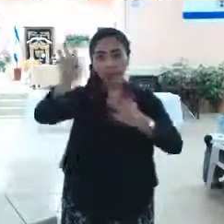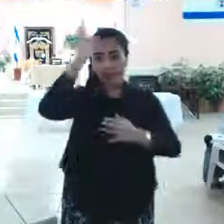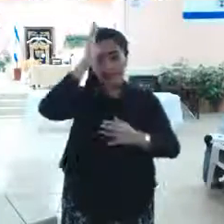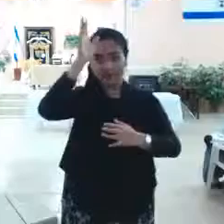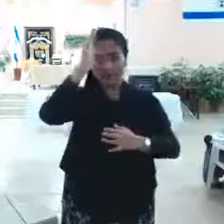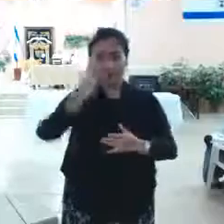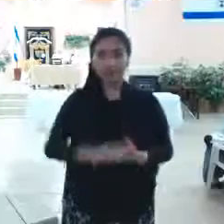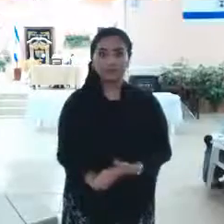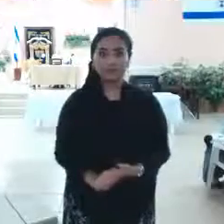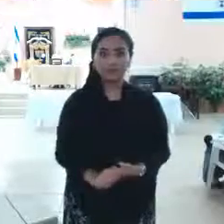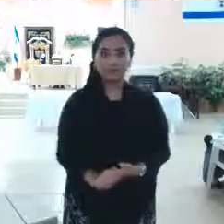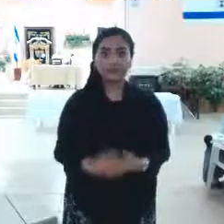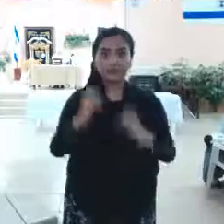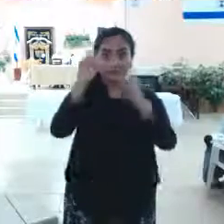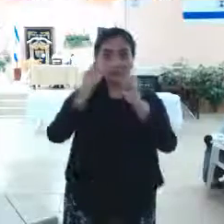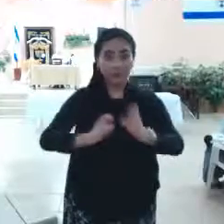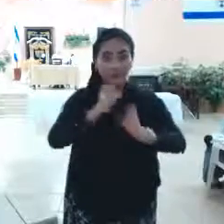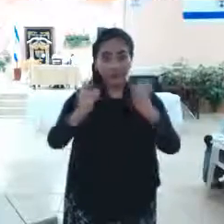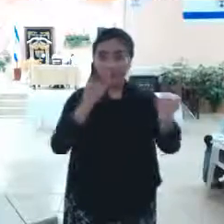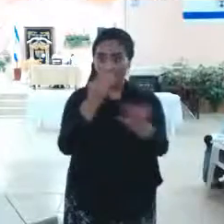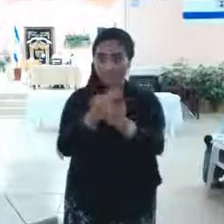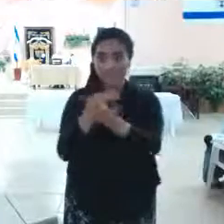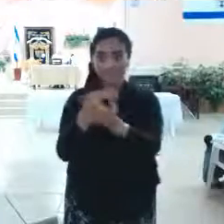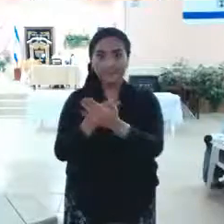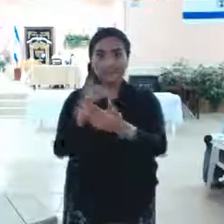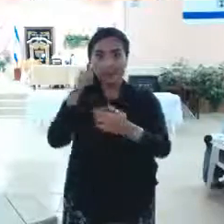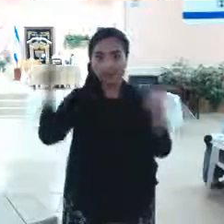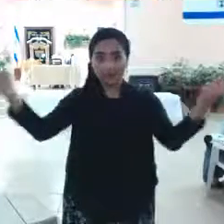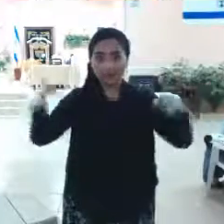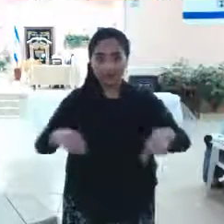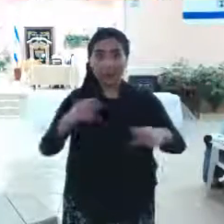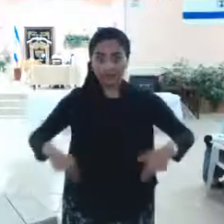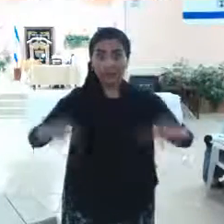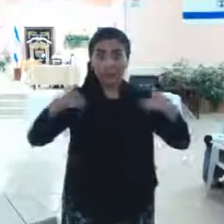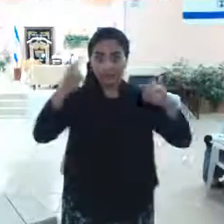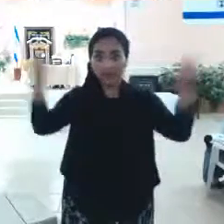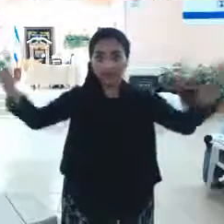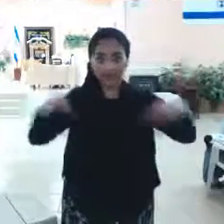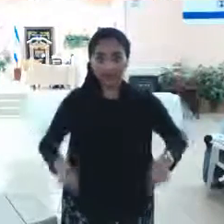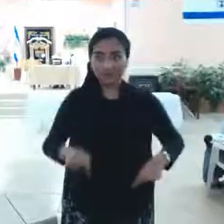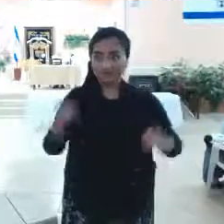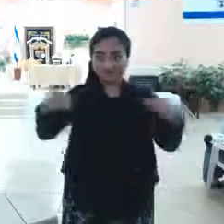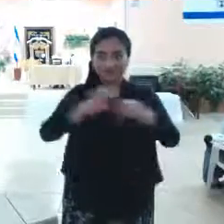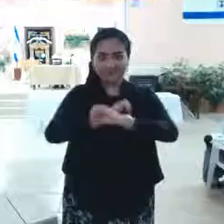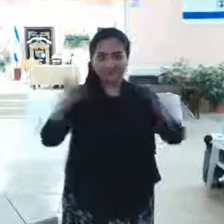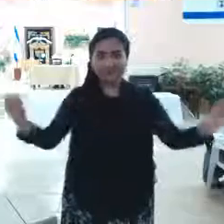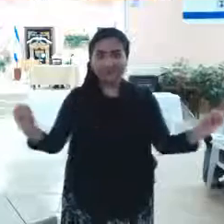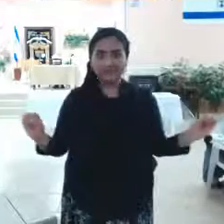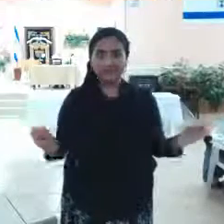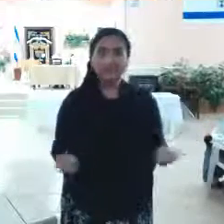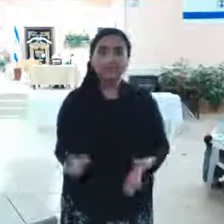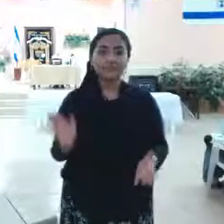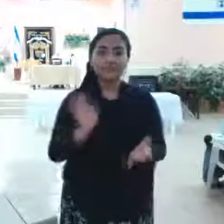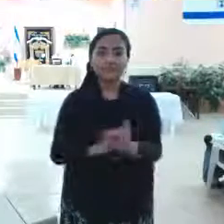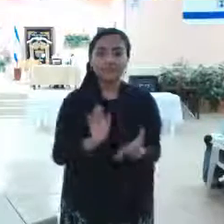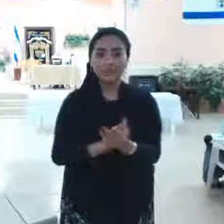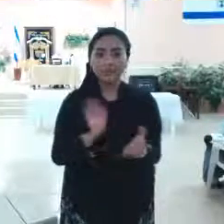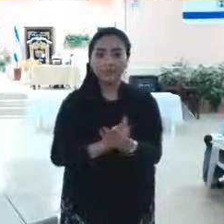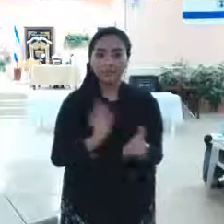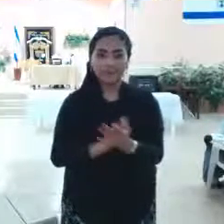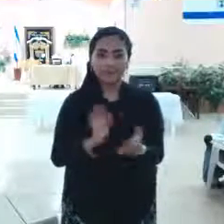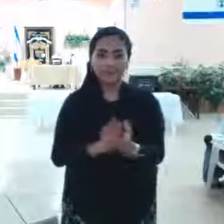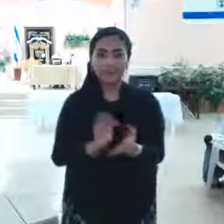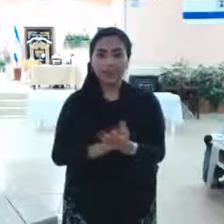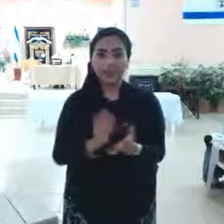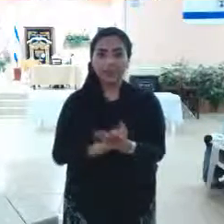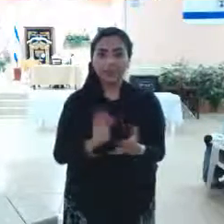Blessed is the Avocados, and you were able to come economically and of health to come, and you didn't.